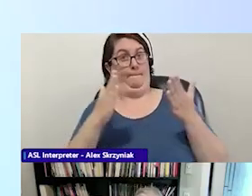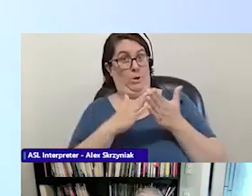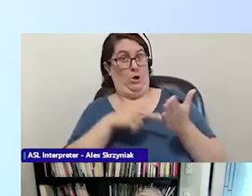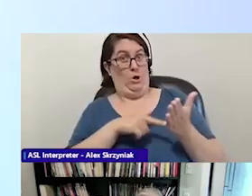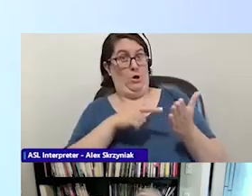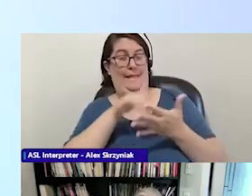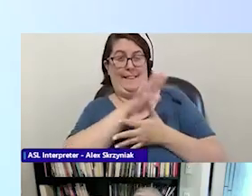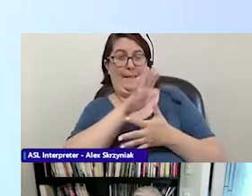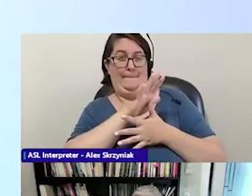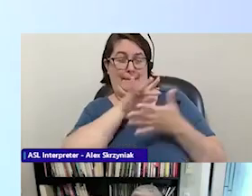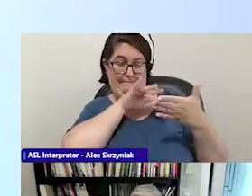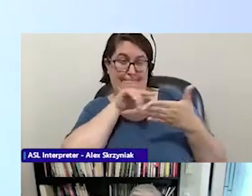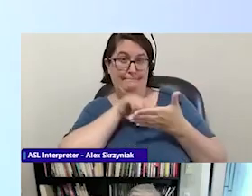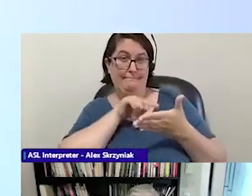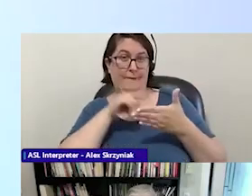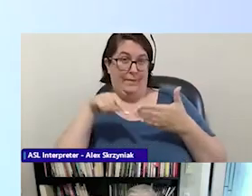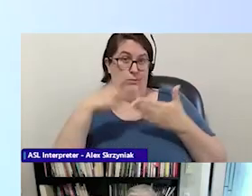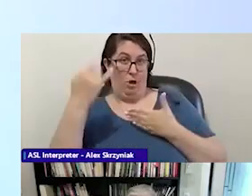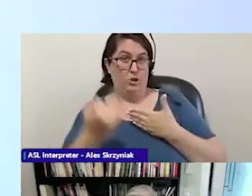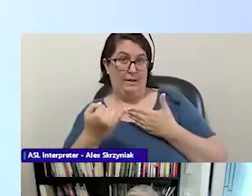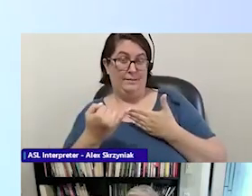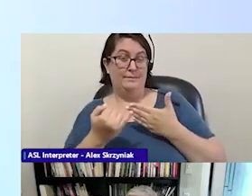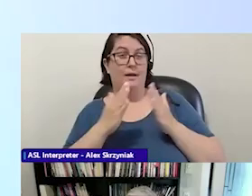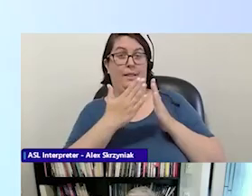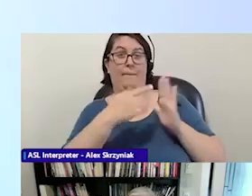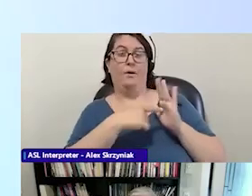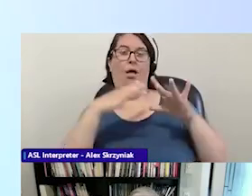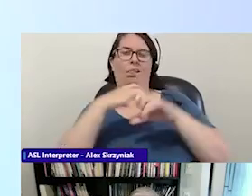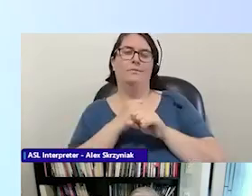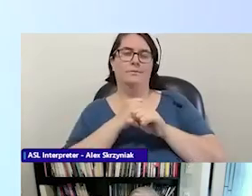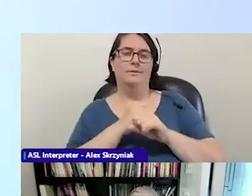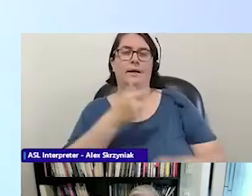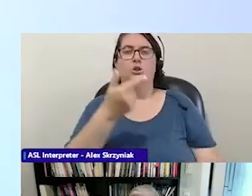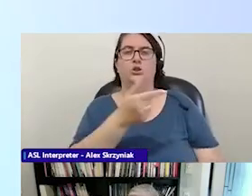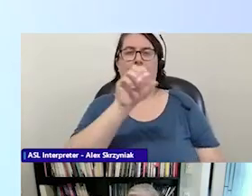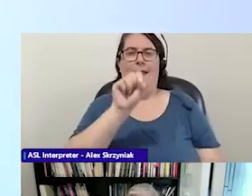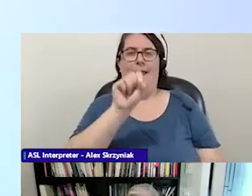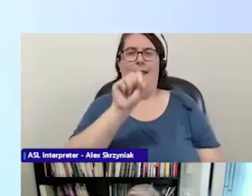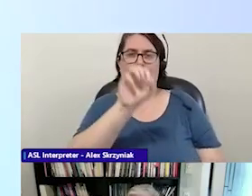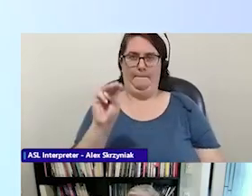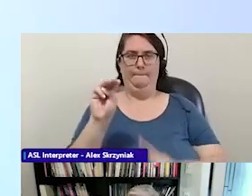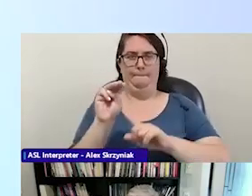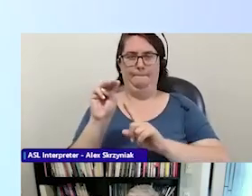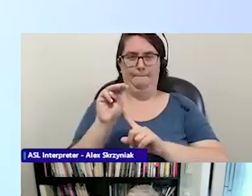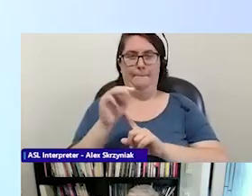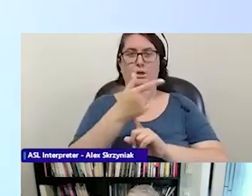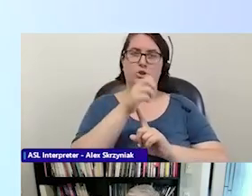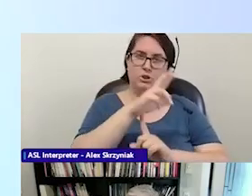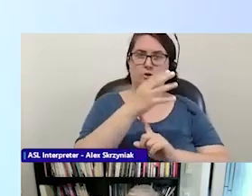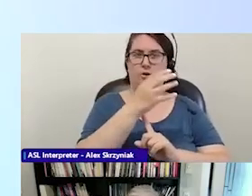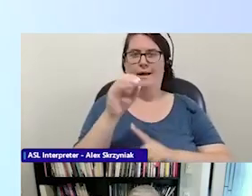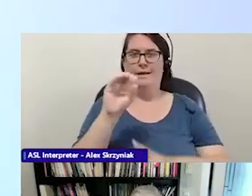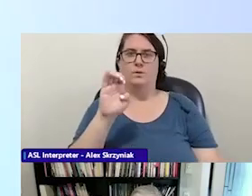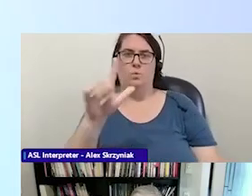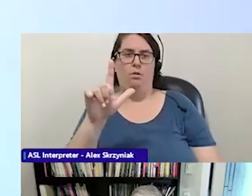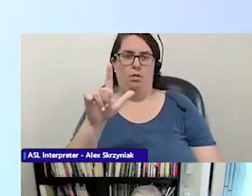main outcome of this project, we use the acronym GSM for gender and